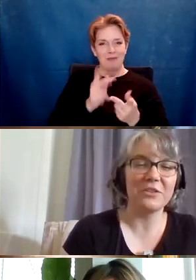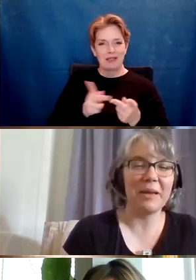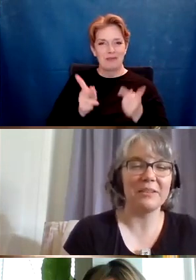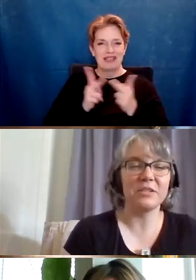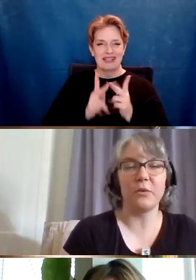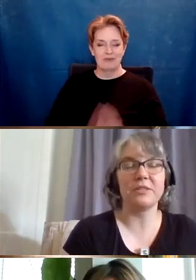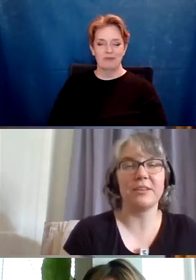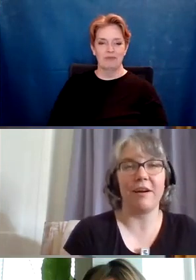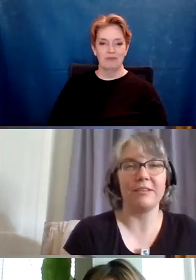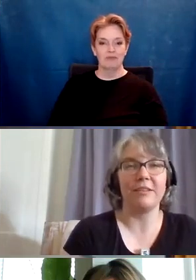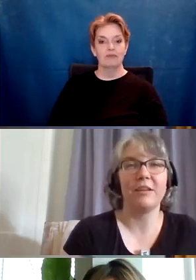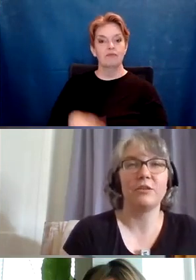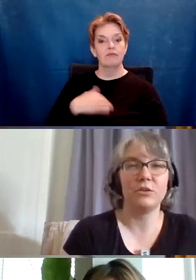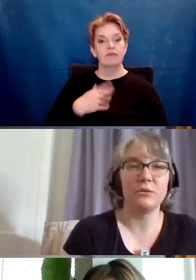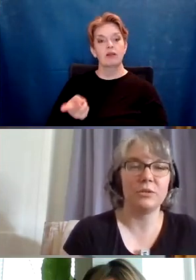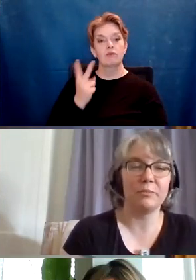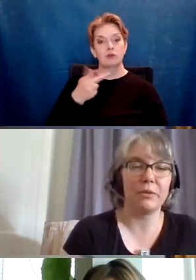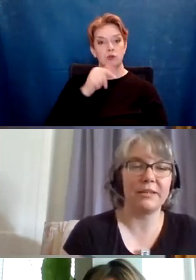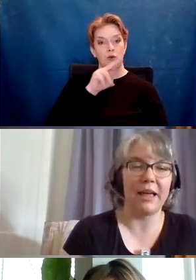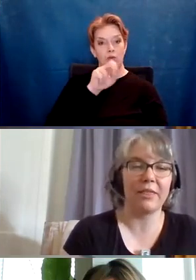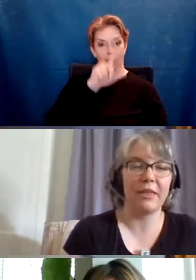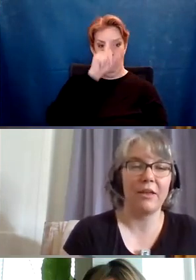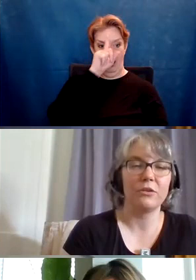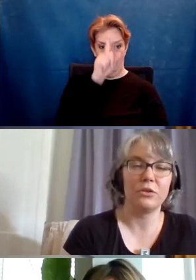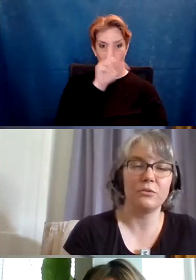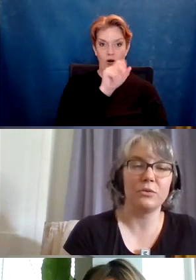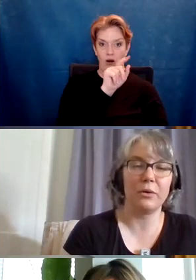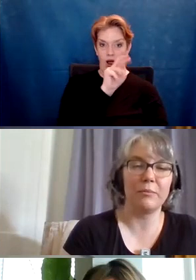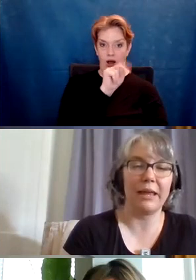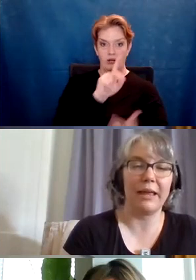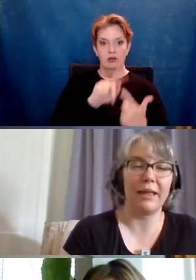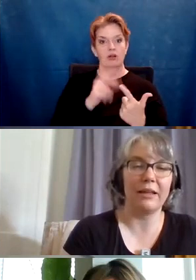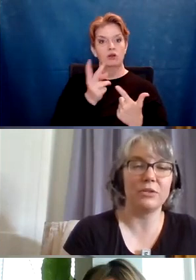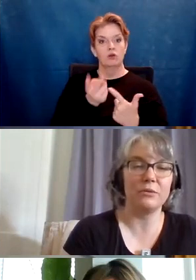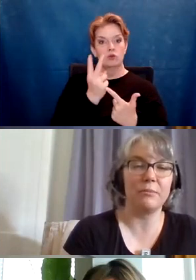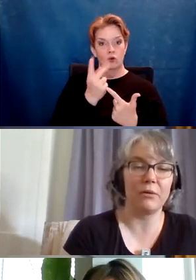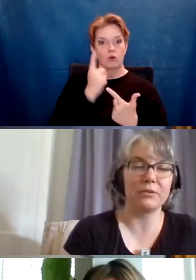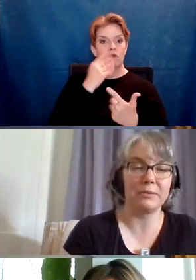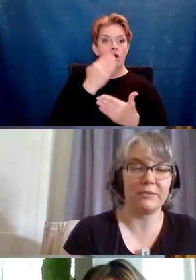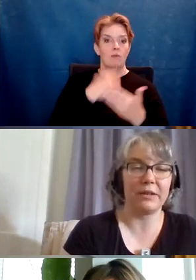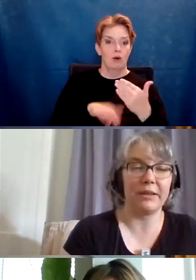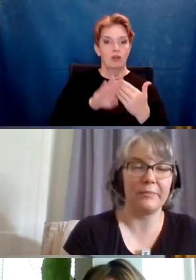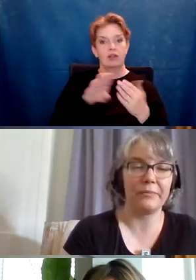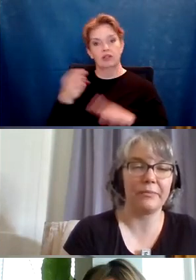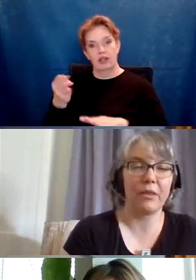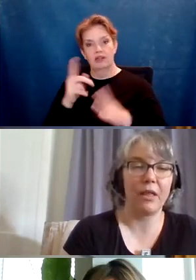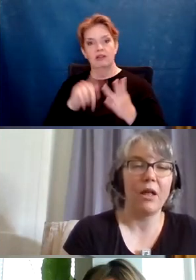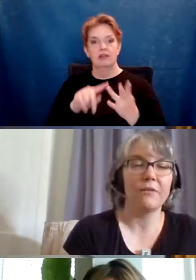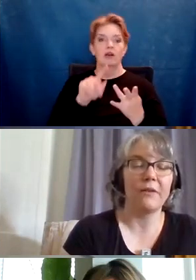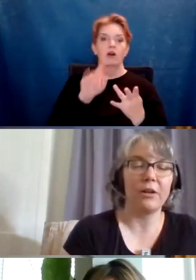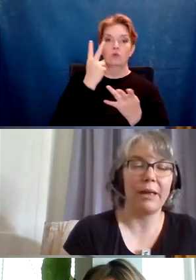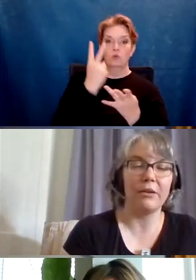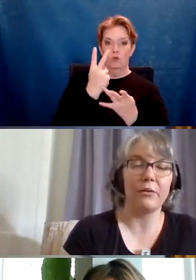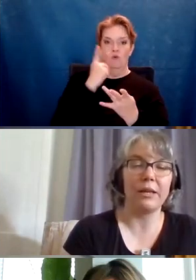There are 2 panels devoted to cotton, 2 to birth and death, 2 to work and play, and 2 to Melrose specifically.